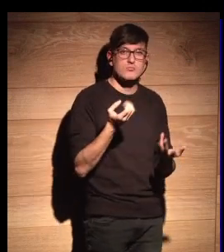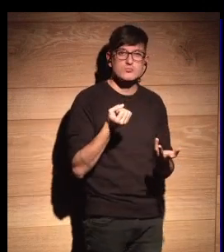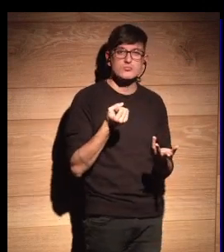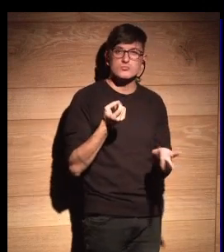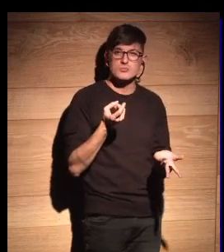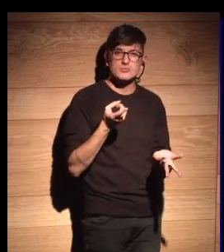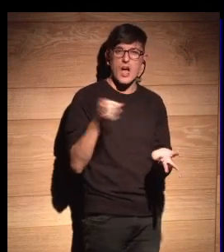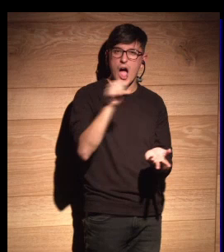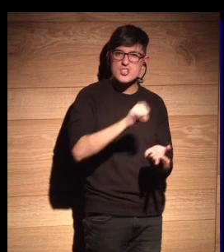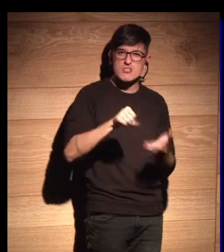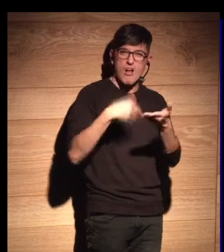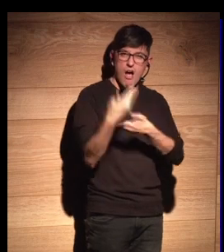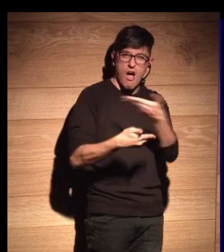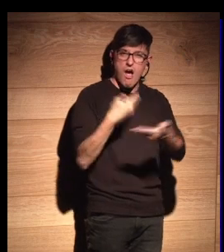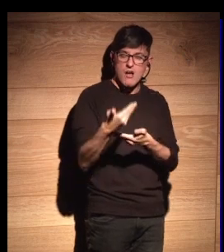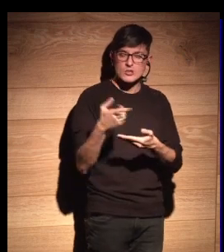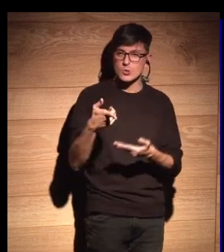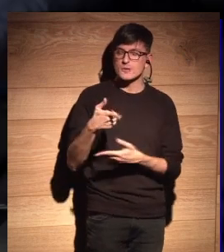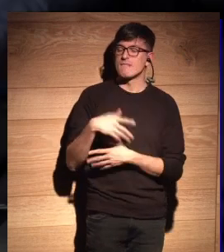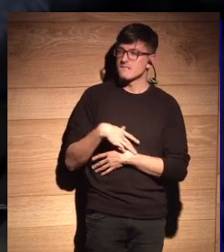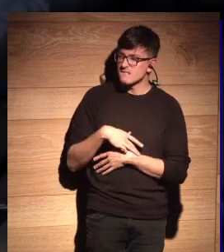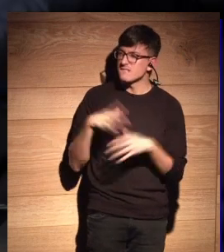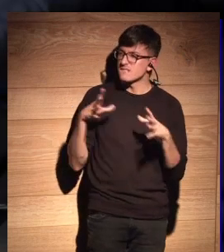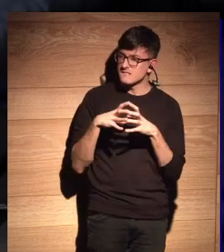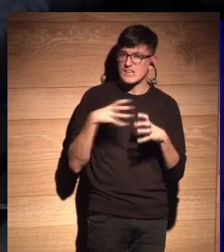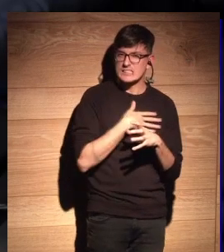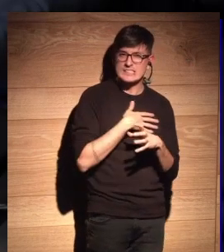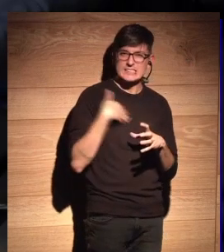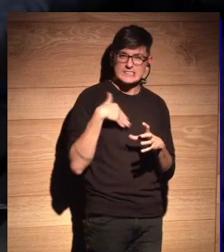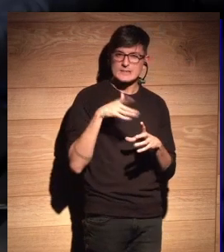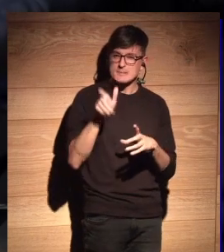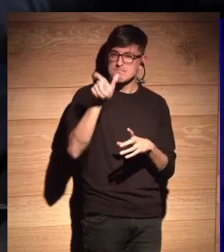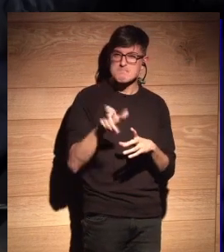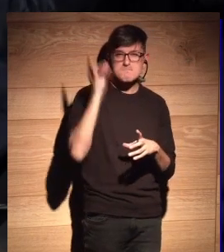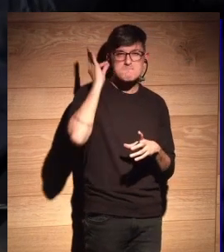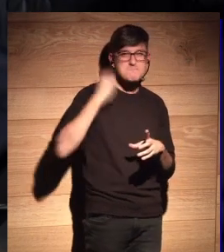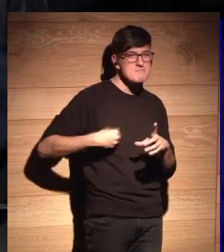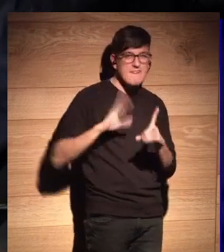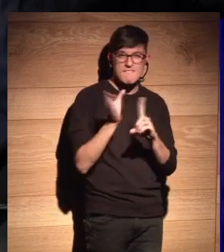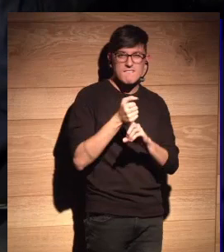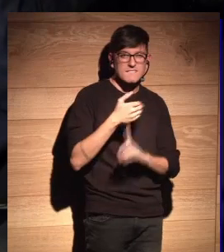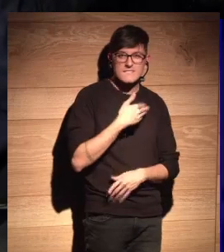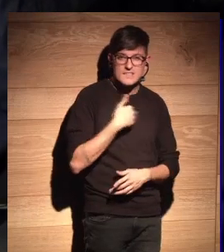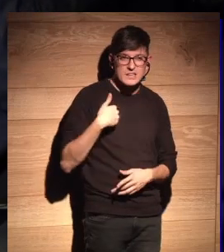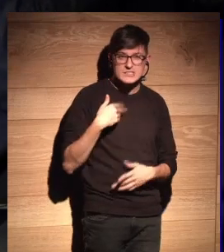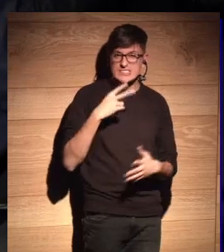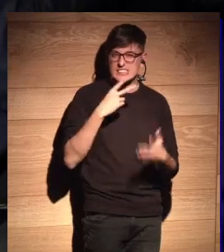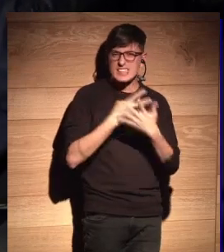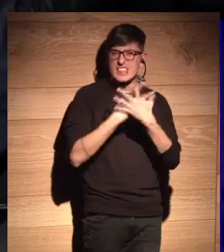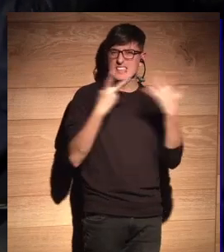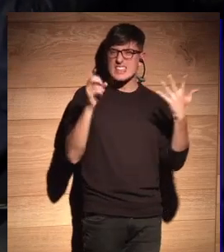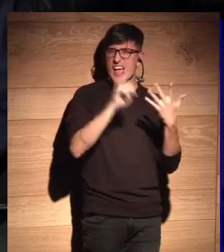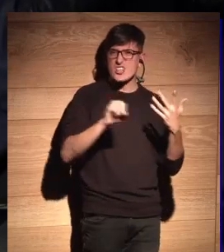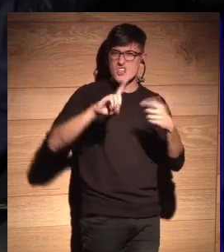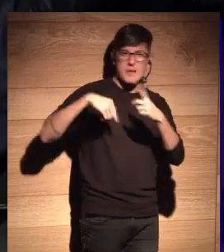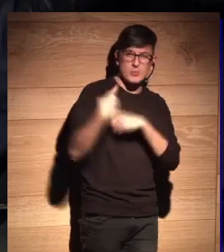this woman in between again? Well, it was 17 years. It was in. And why was